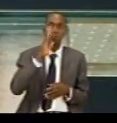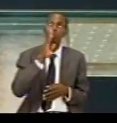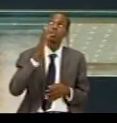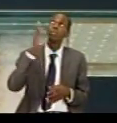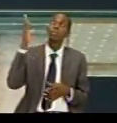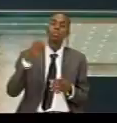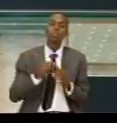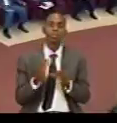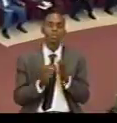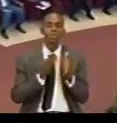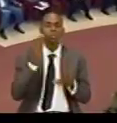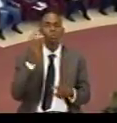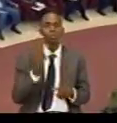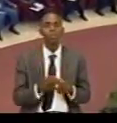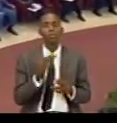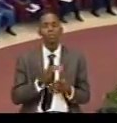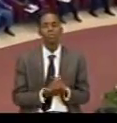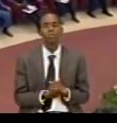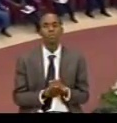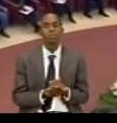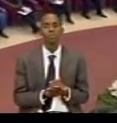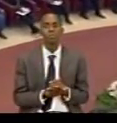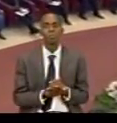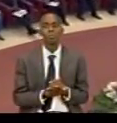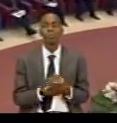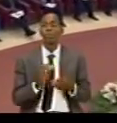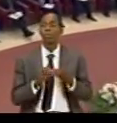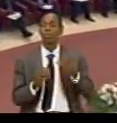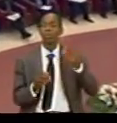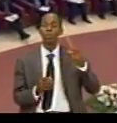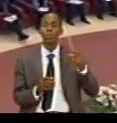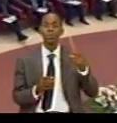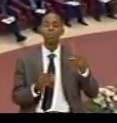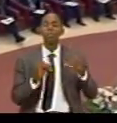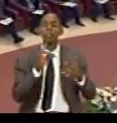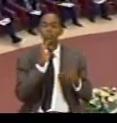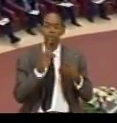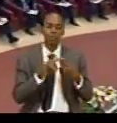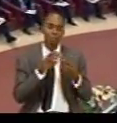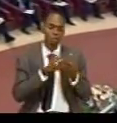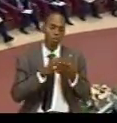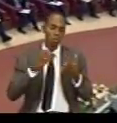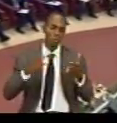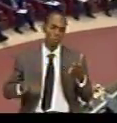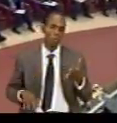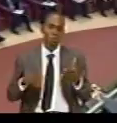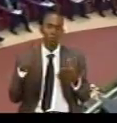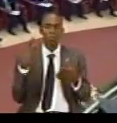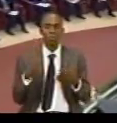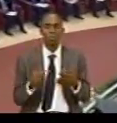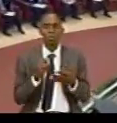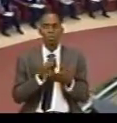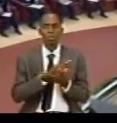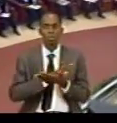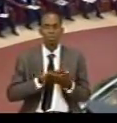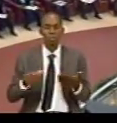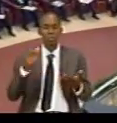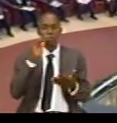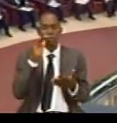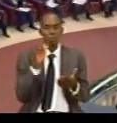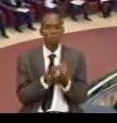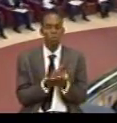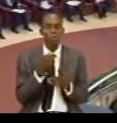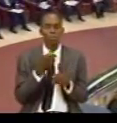in Jesus' name. Number one is to remove the sanctified bride from the